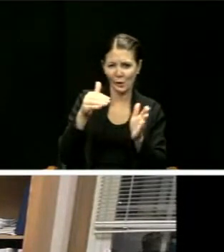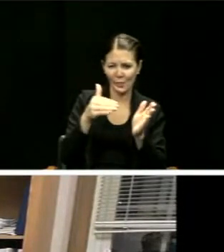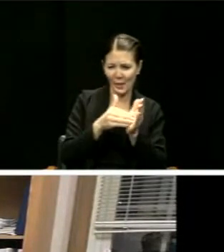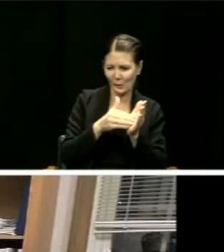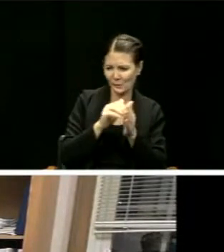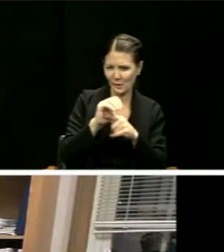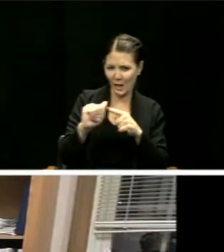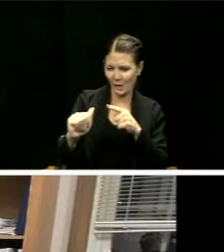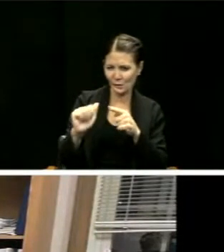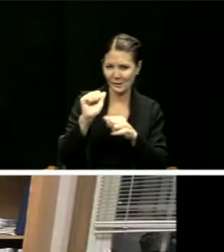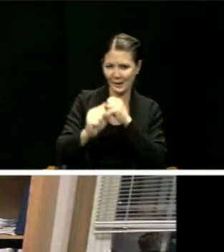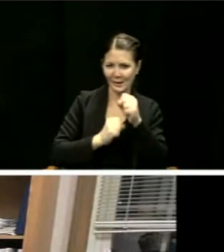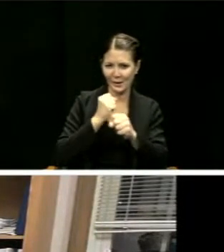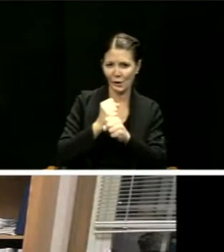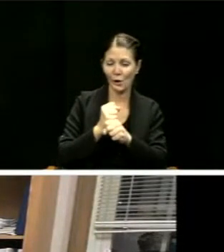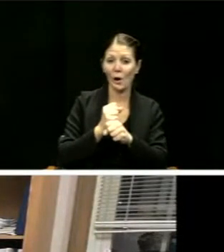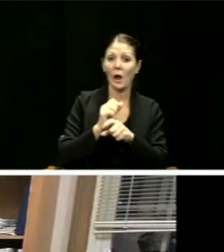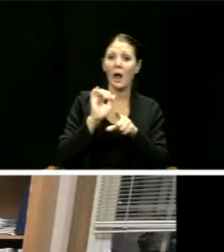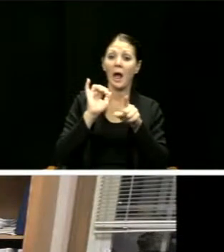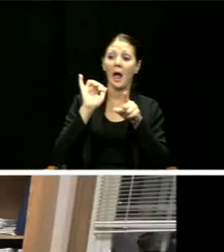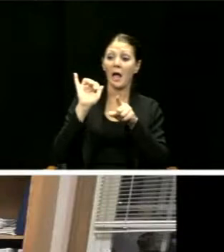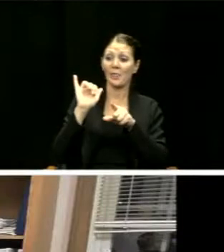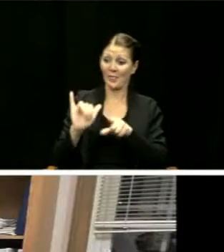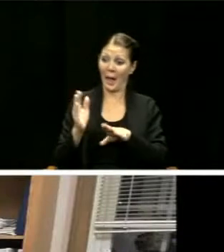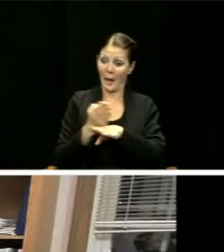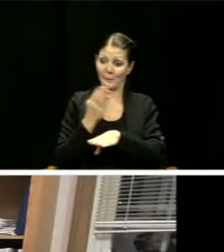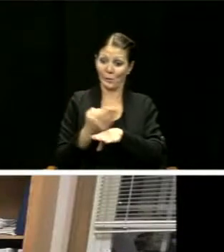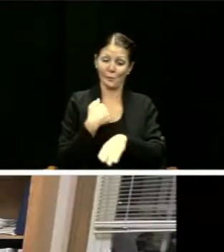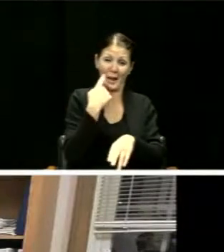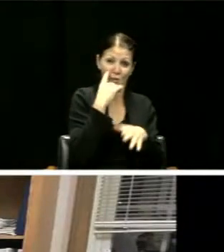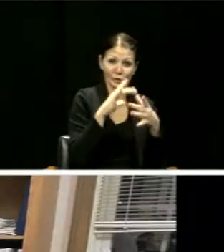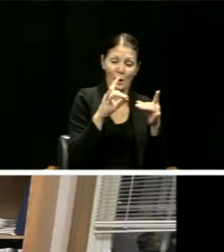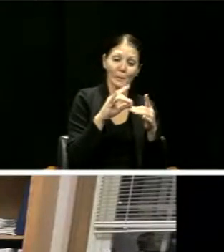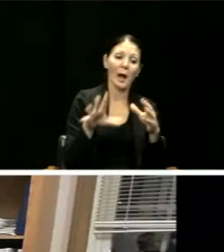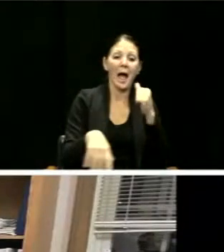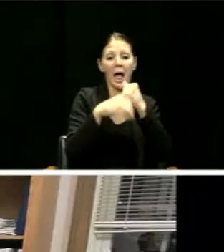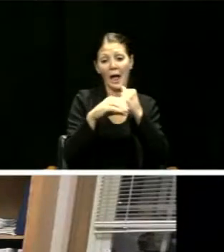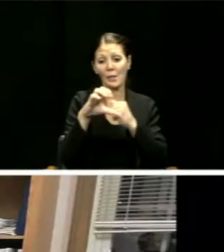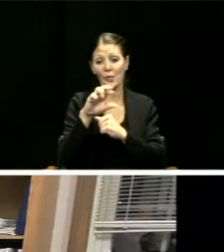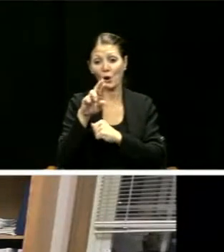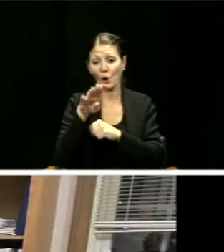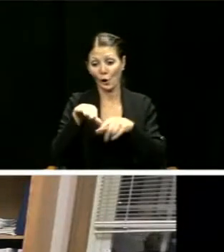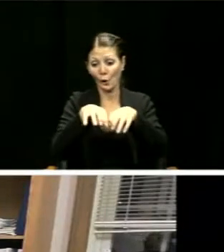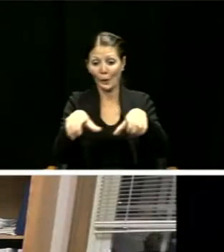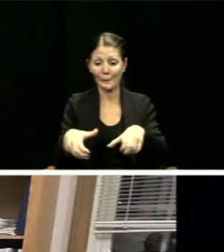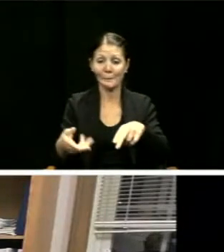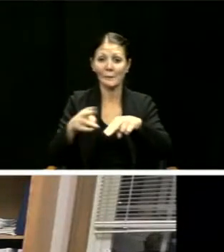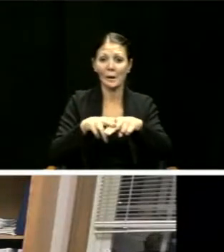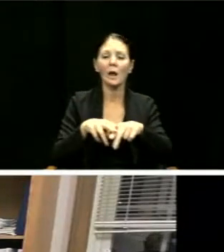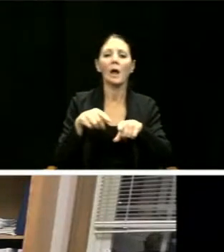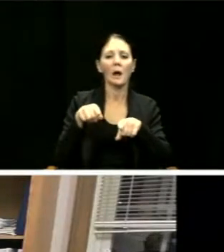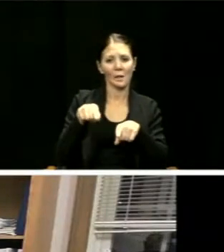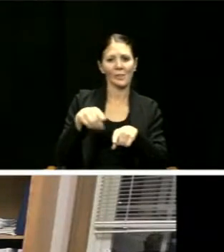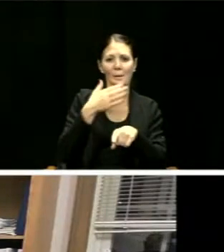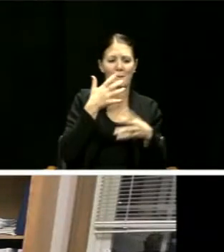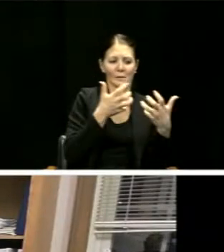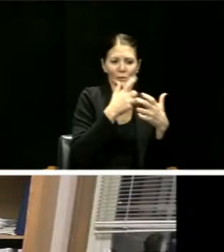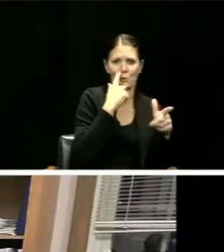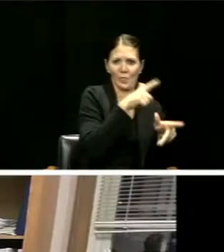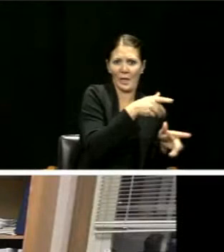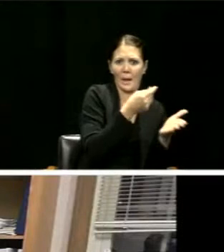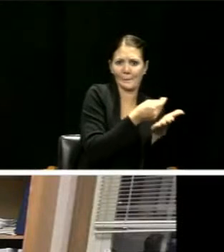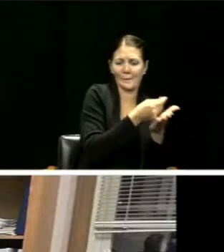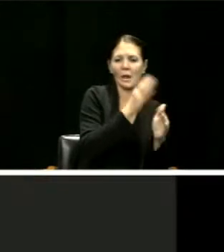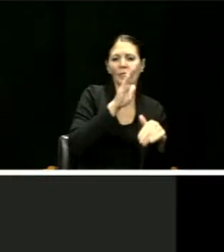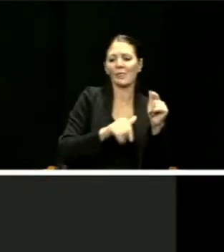Those improvements that I just mentioned are a better fit for that as opposed to the greater project that we're talking about tonight. Okay, all right. Thank